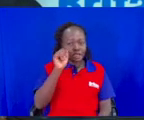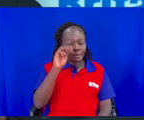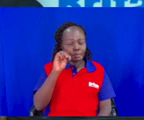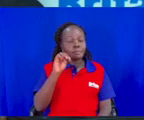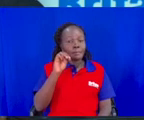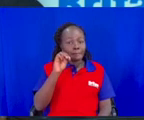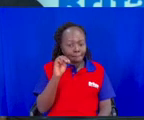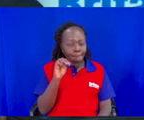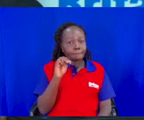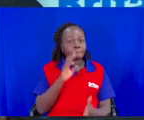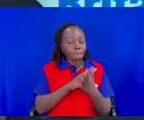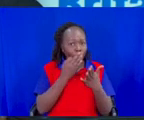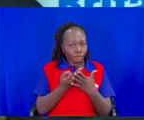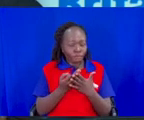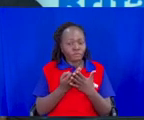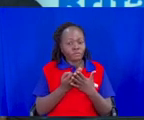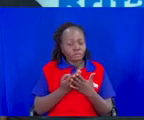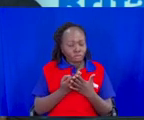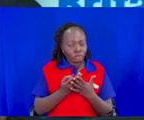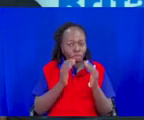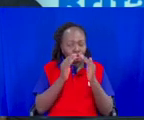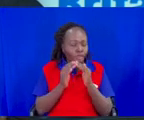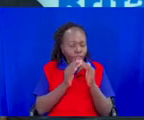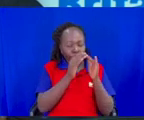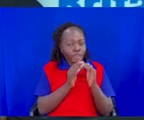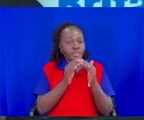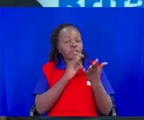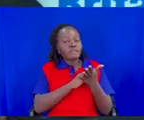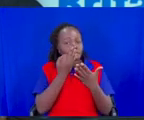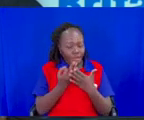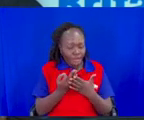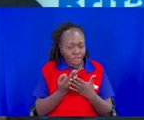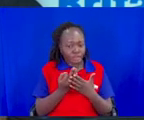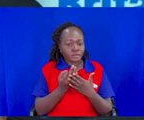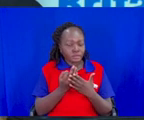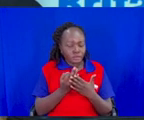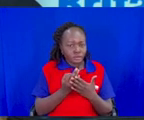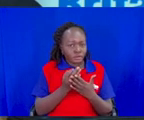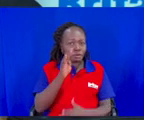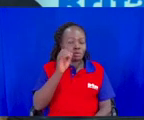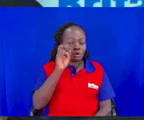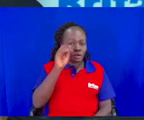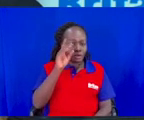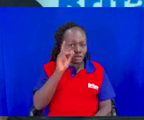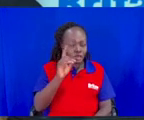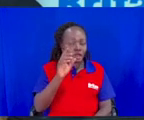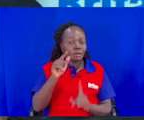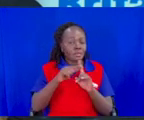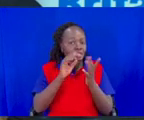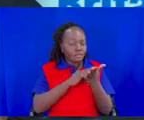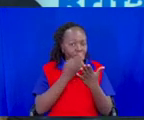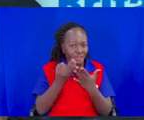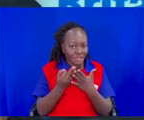Fund, British American Equity Fund, British American Bond Plus Fund, and